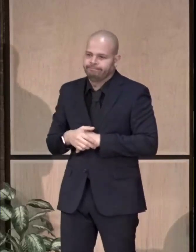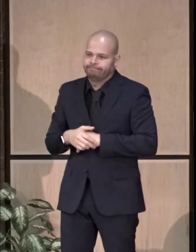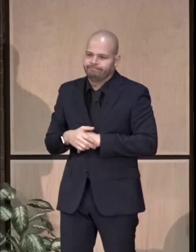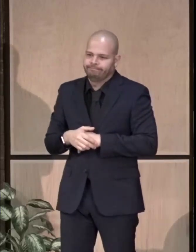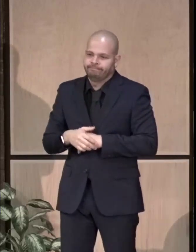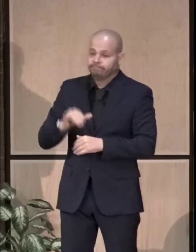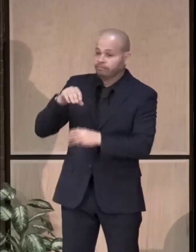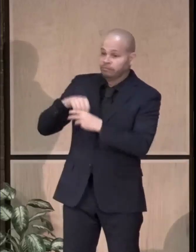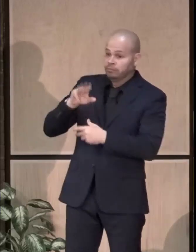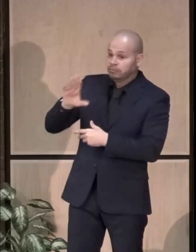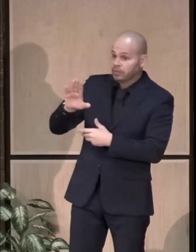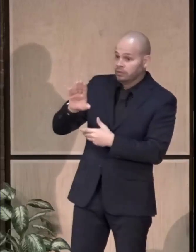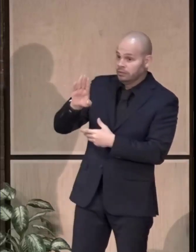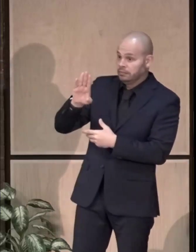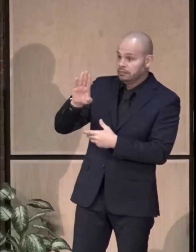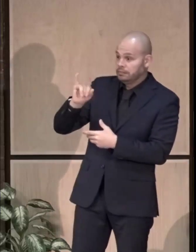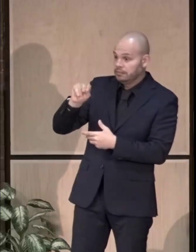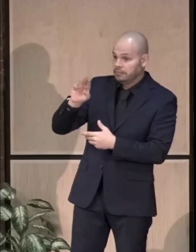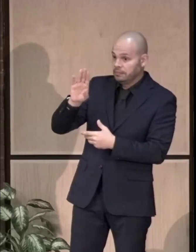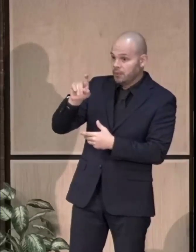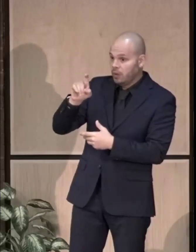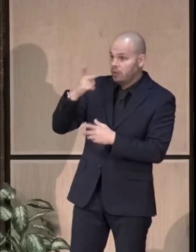I did not see it until after the shooting.